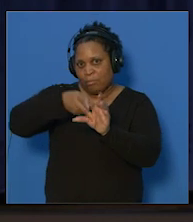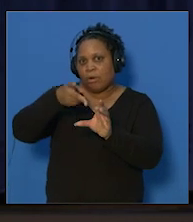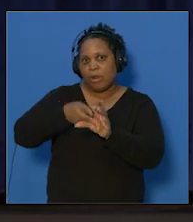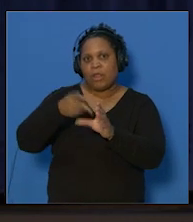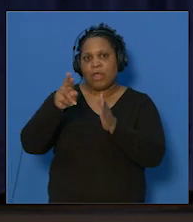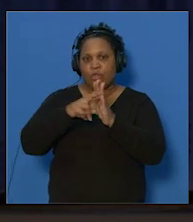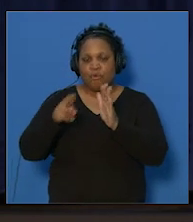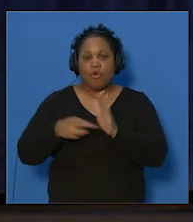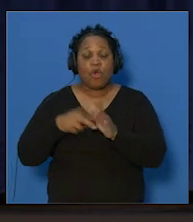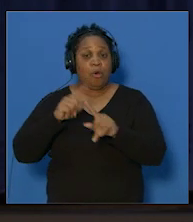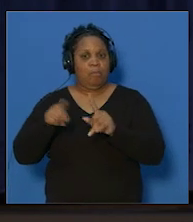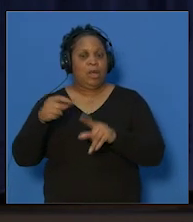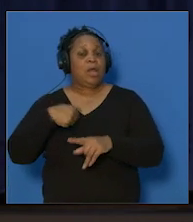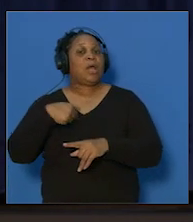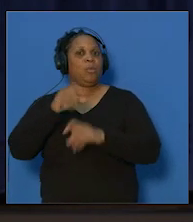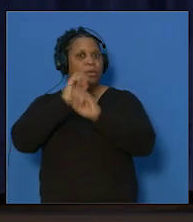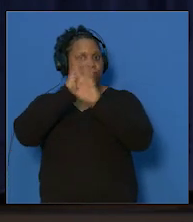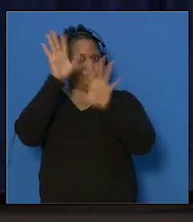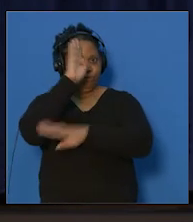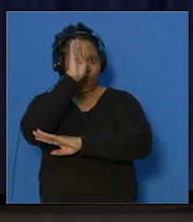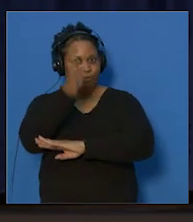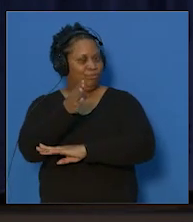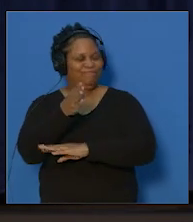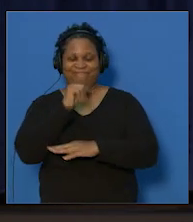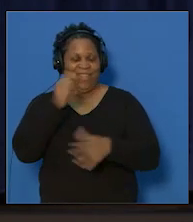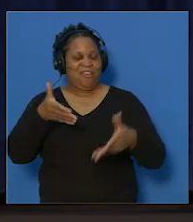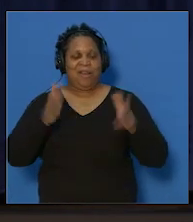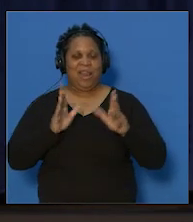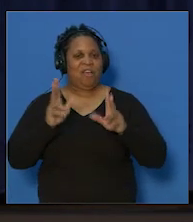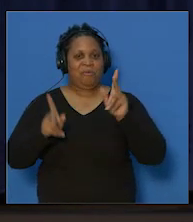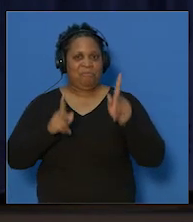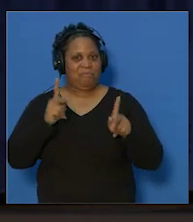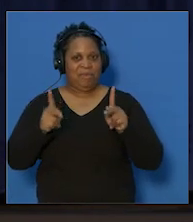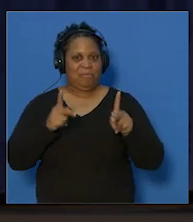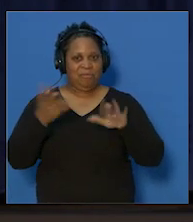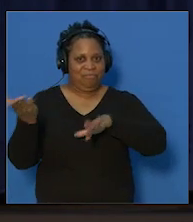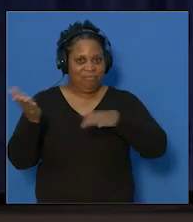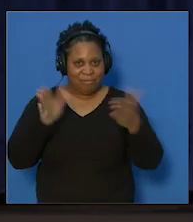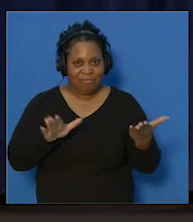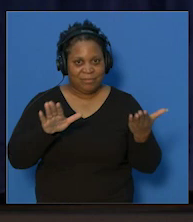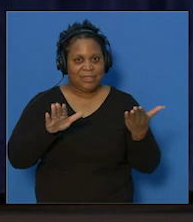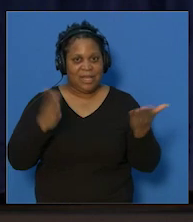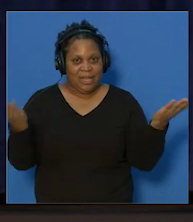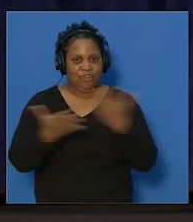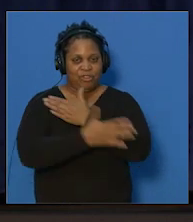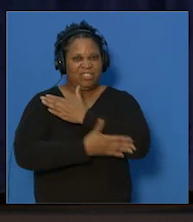clear that I will not allow people in my country to die because I'm waiting for 3 quotes.